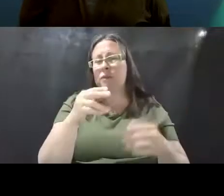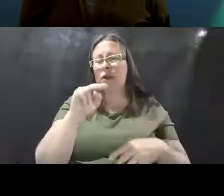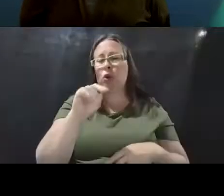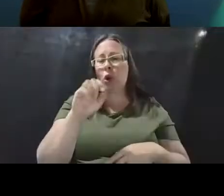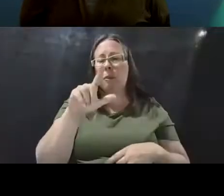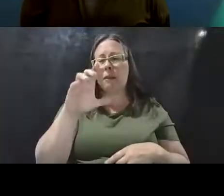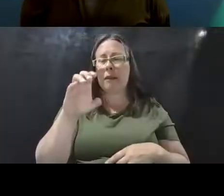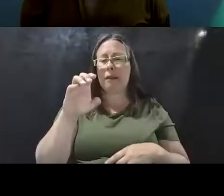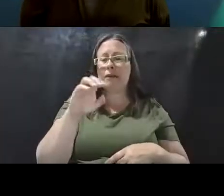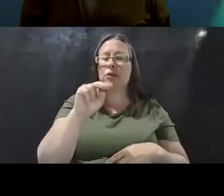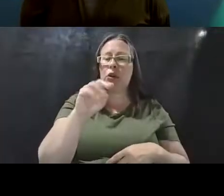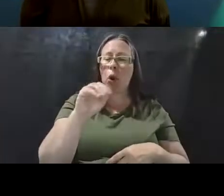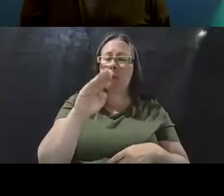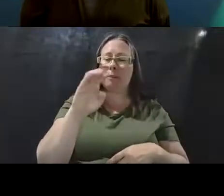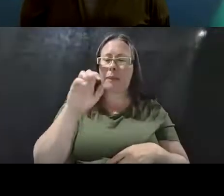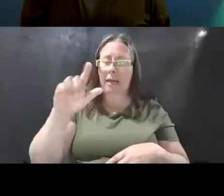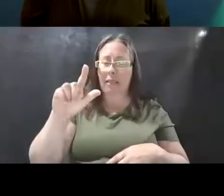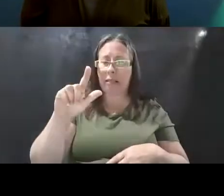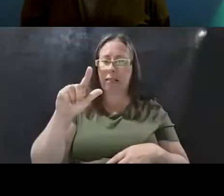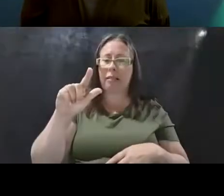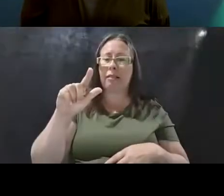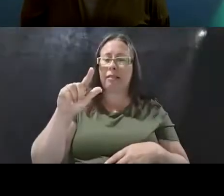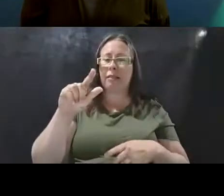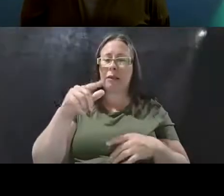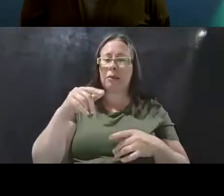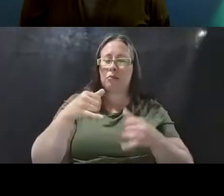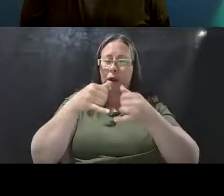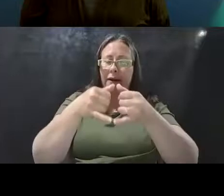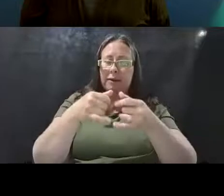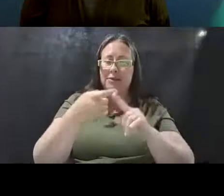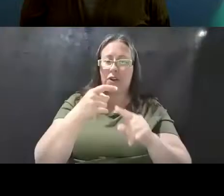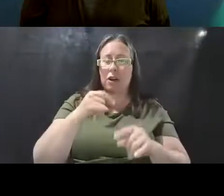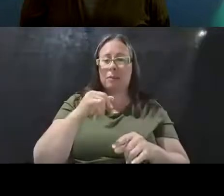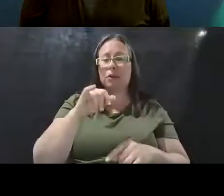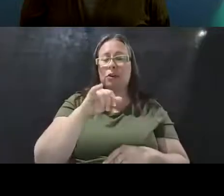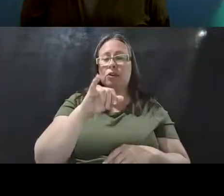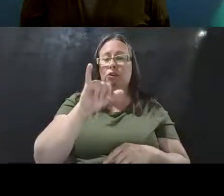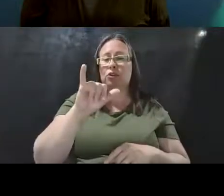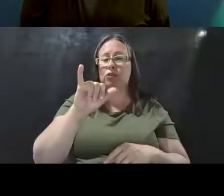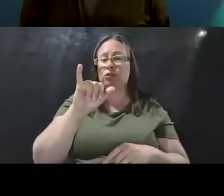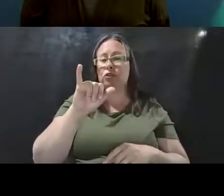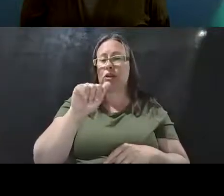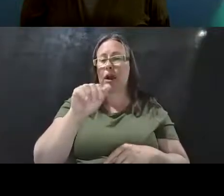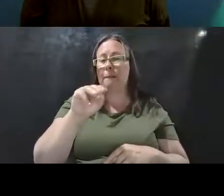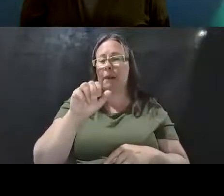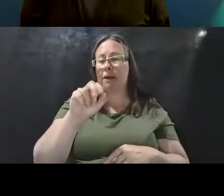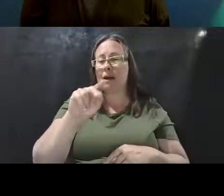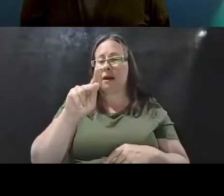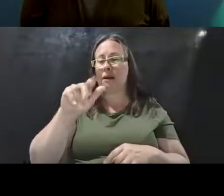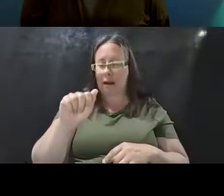Prize lectures from Gurdon and Yamanaka. They're very lay friendly